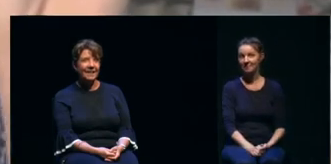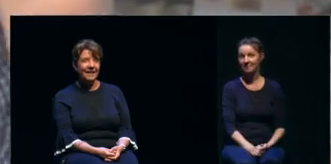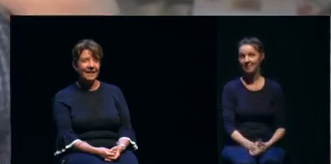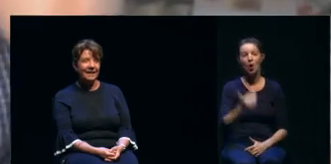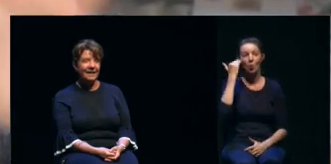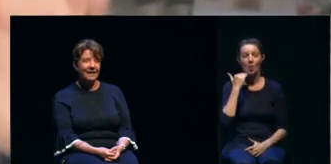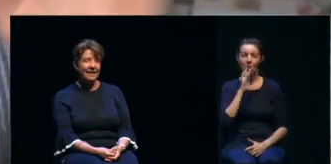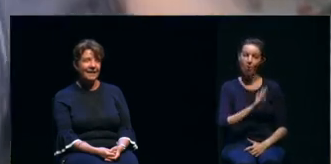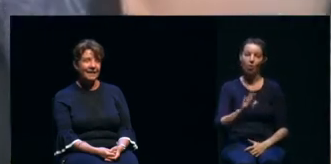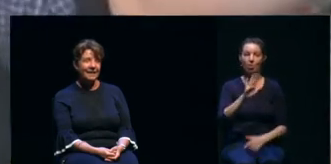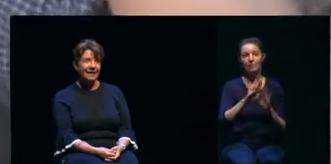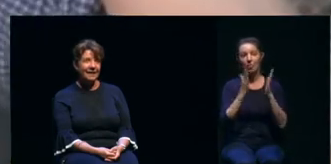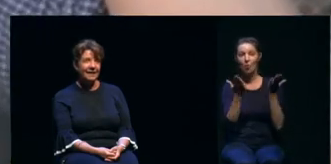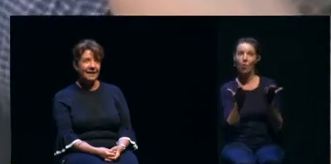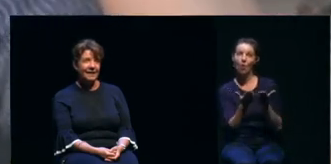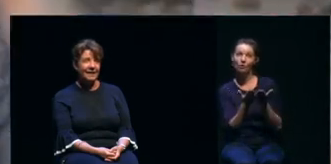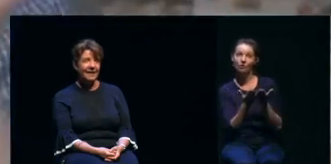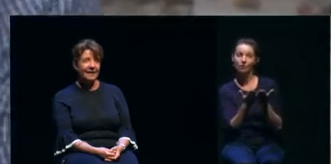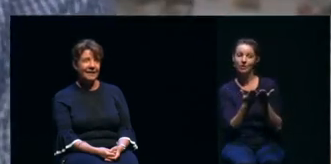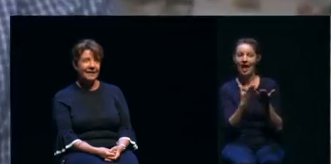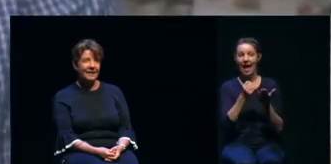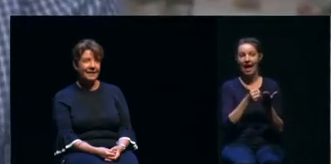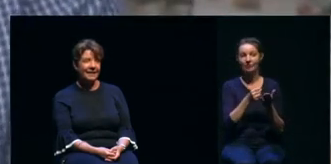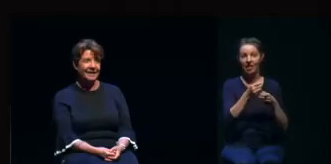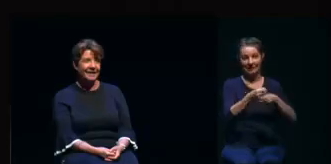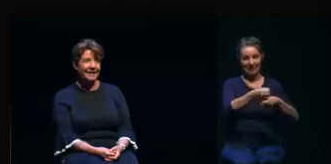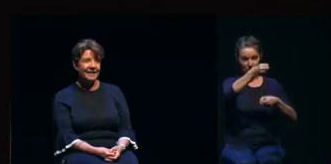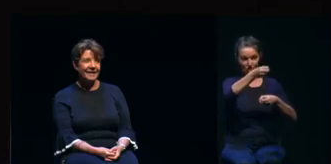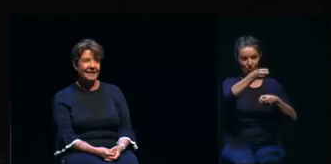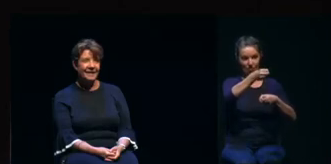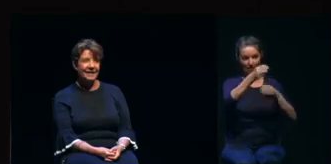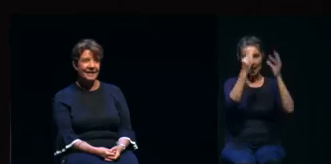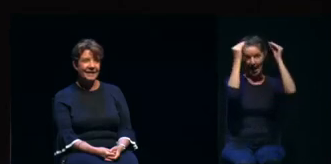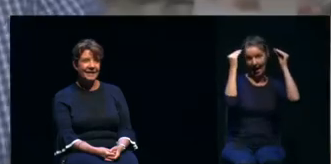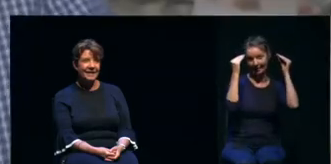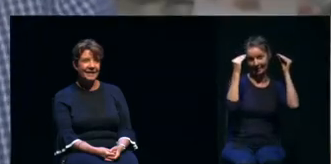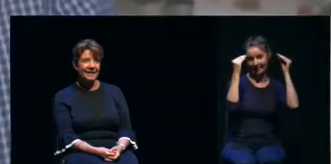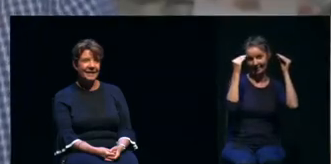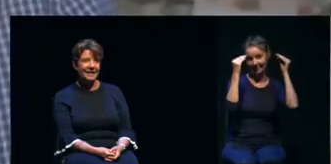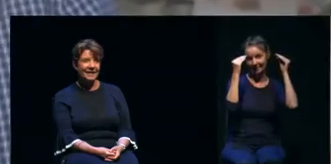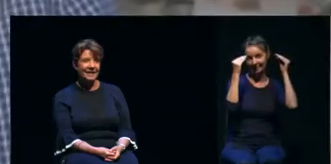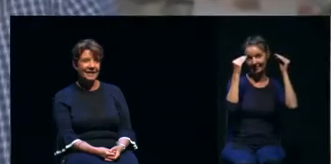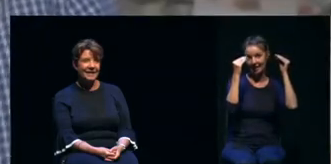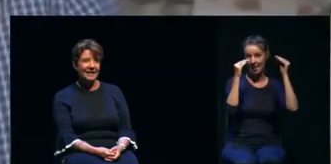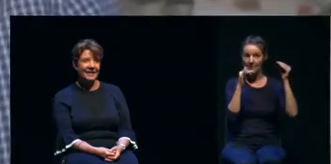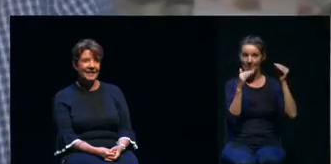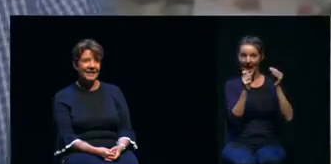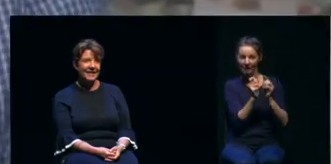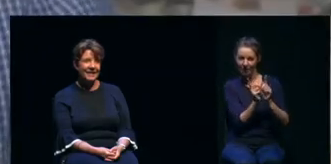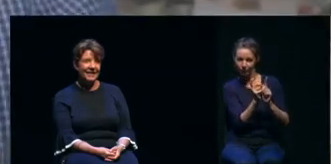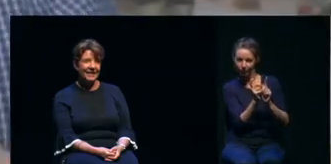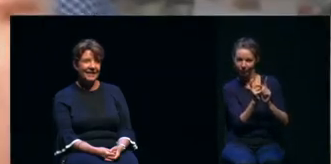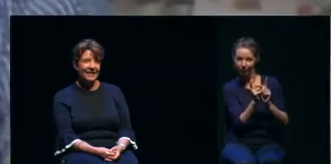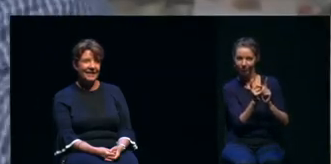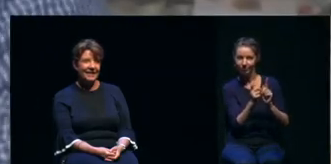Women across the world, I'm imagining a dildo in a little top hat. You would do the vows. Maybe a couple of the little clitoral stimulators, the smaller ones,